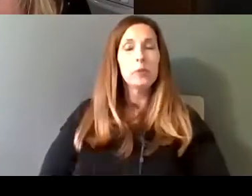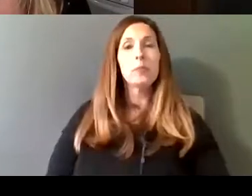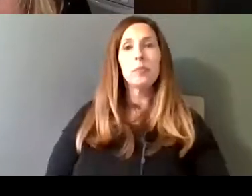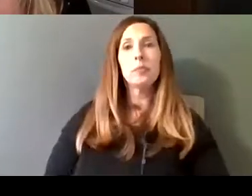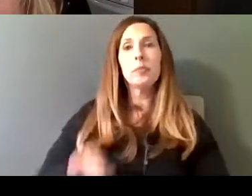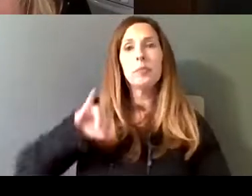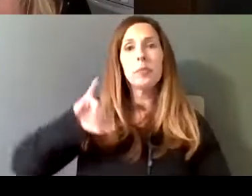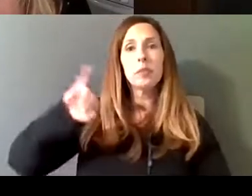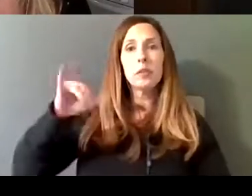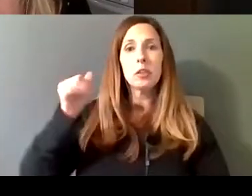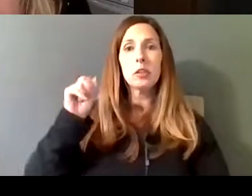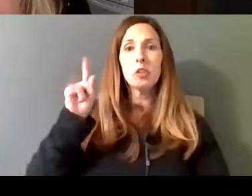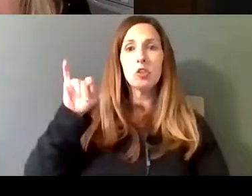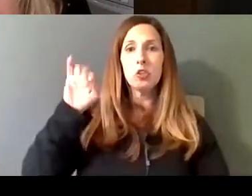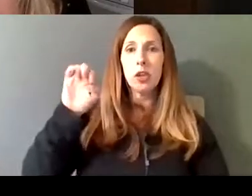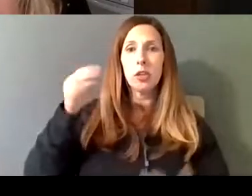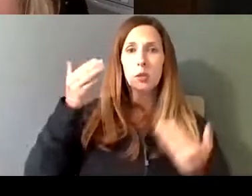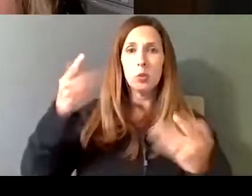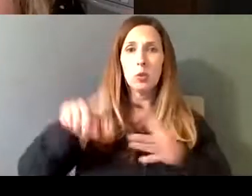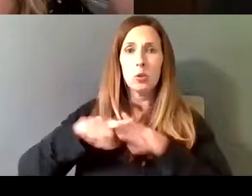let's go ahead and start with you first.